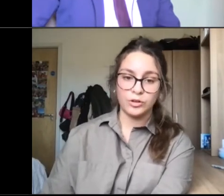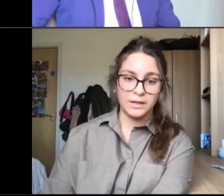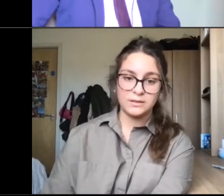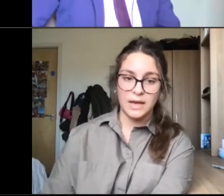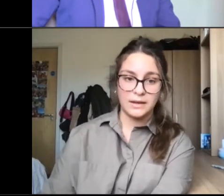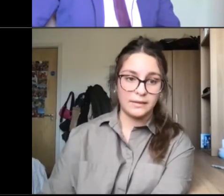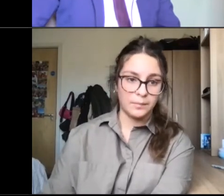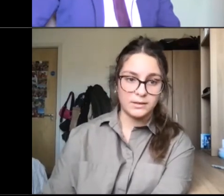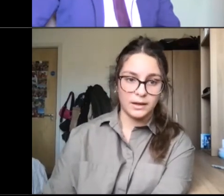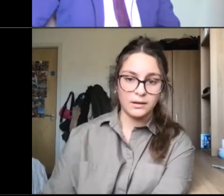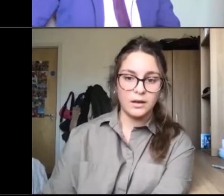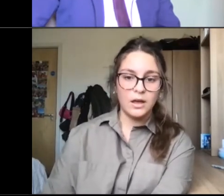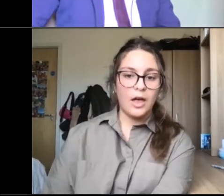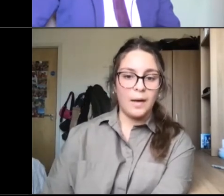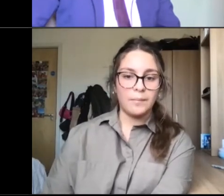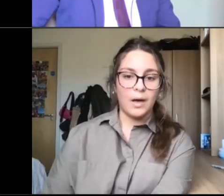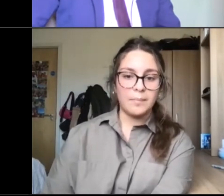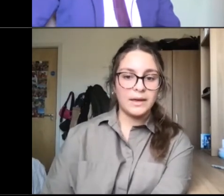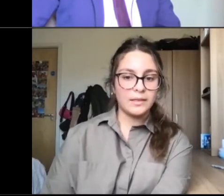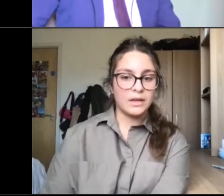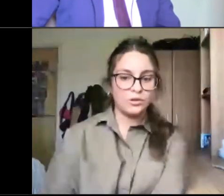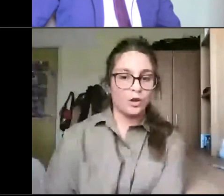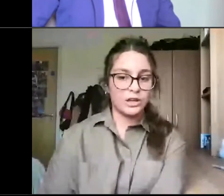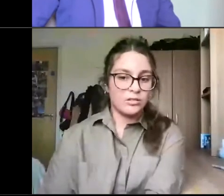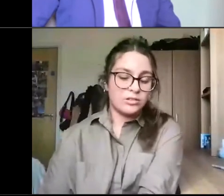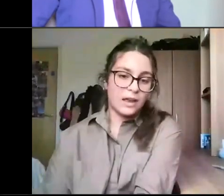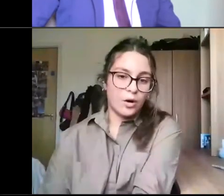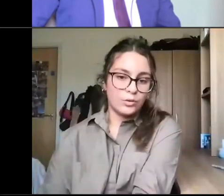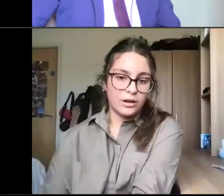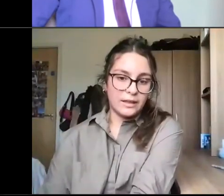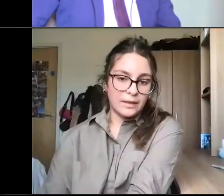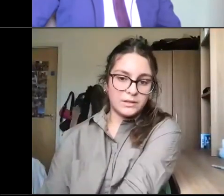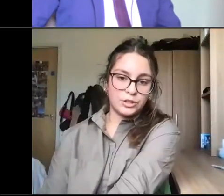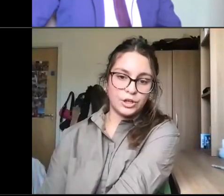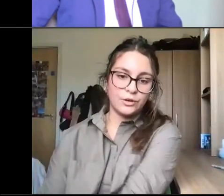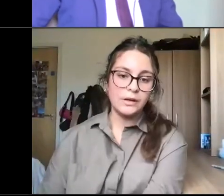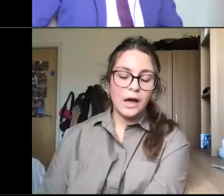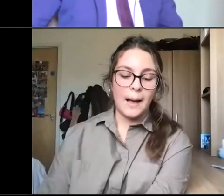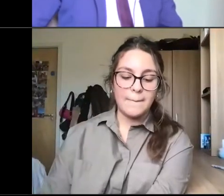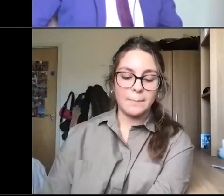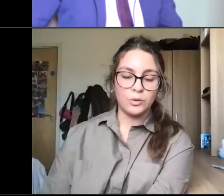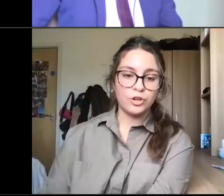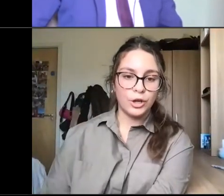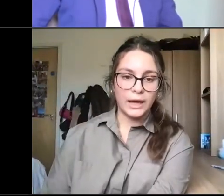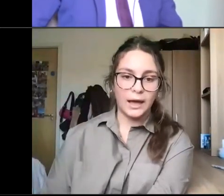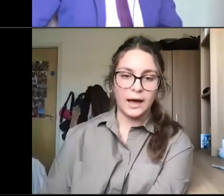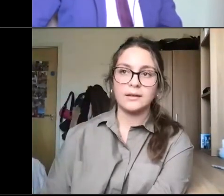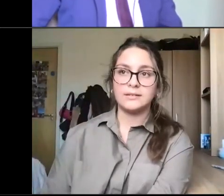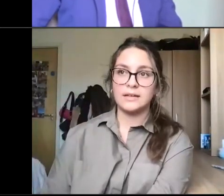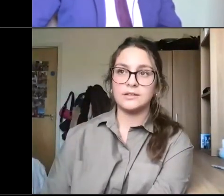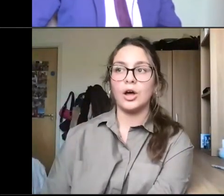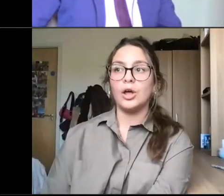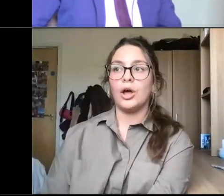understand what is being said in that meeting, and making them a key stakeholder in that meeting too. But also looking